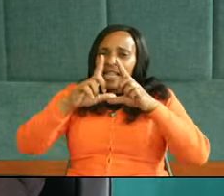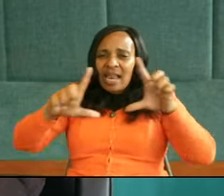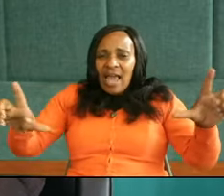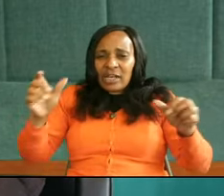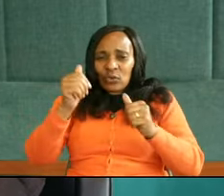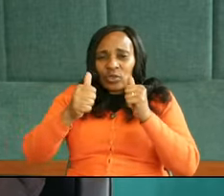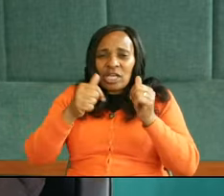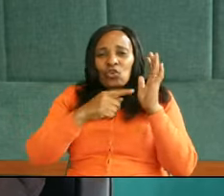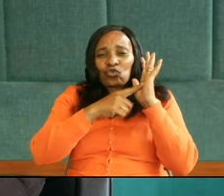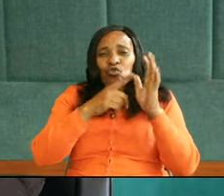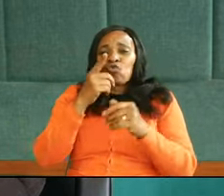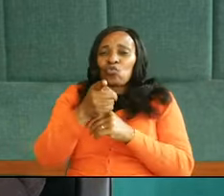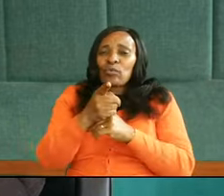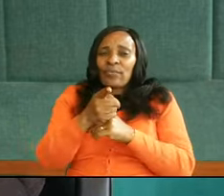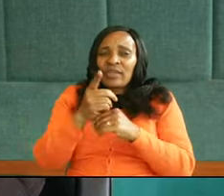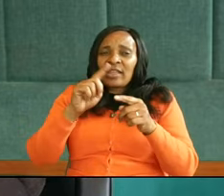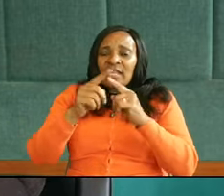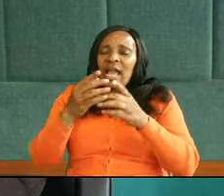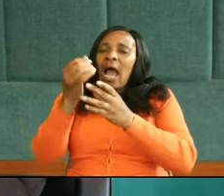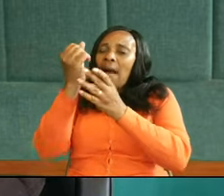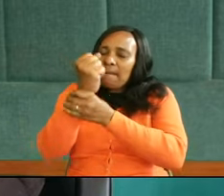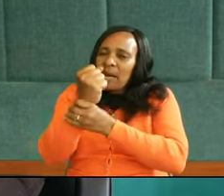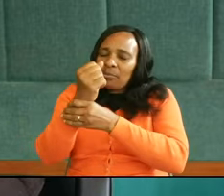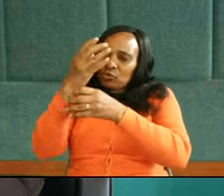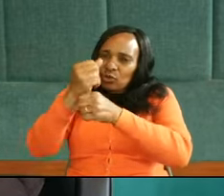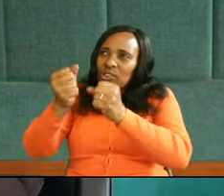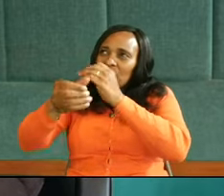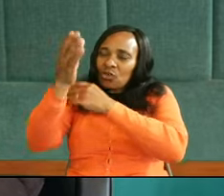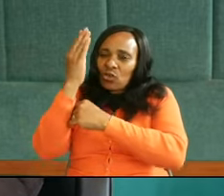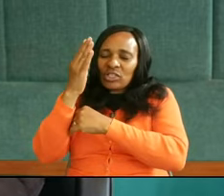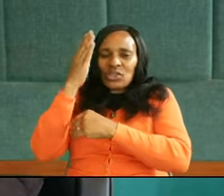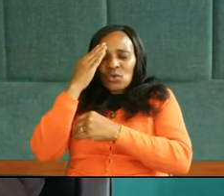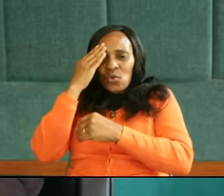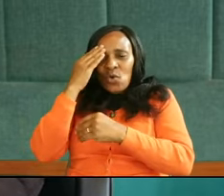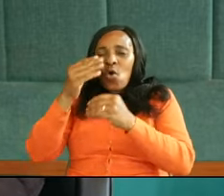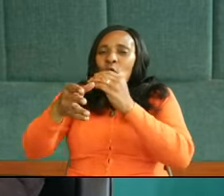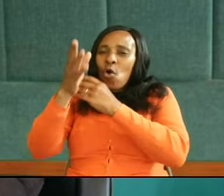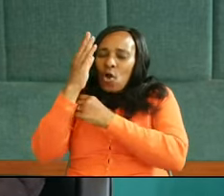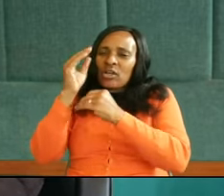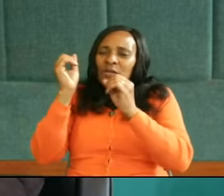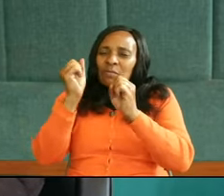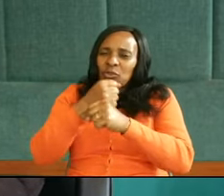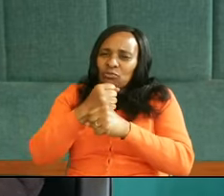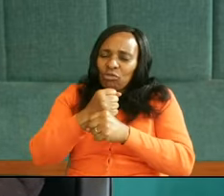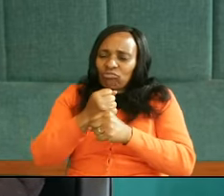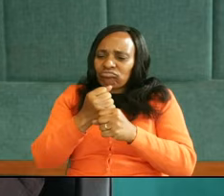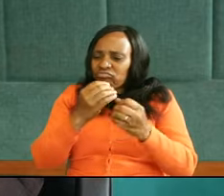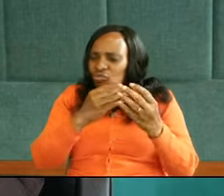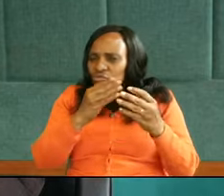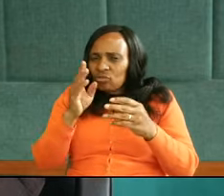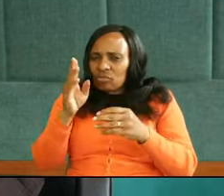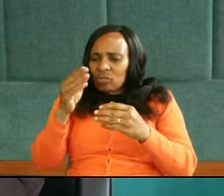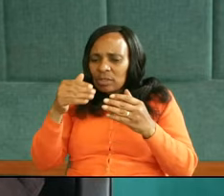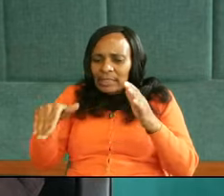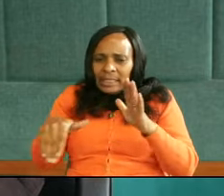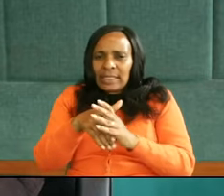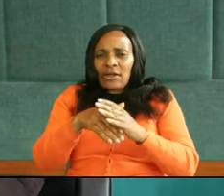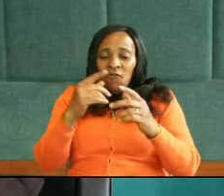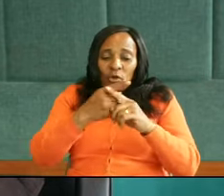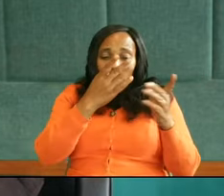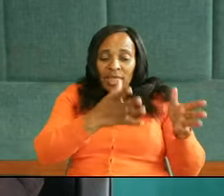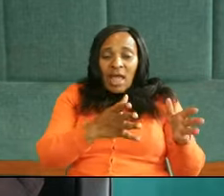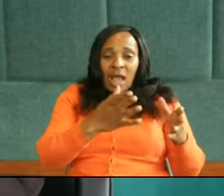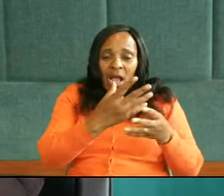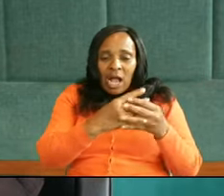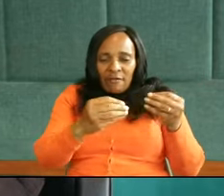you. Abraham just trusted God. He knew that God cannot just take me from here where I'm comfortable and take me somewhere I'm going to face